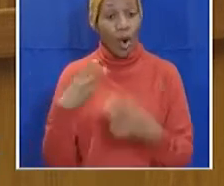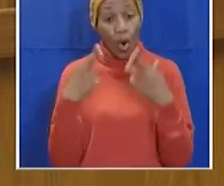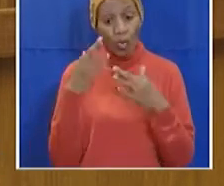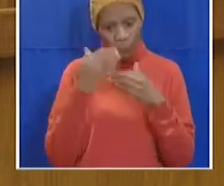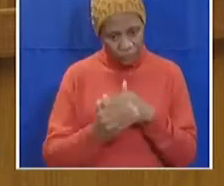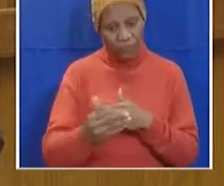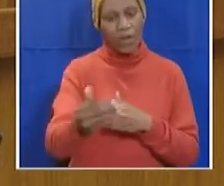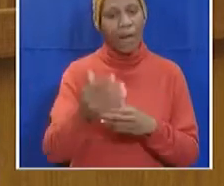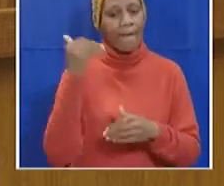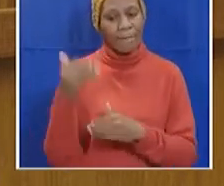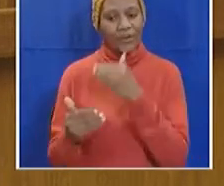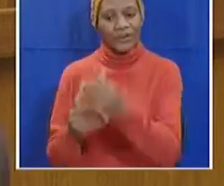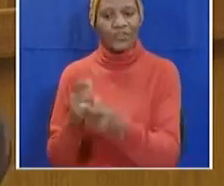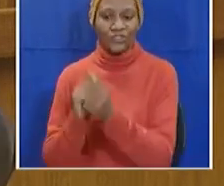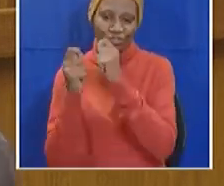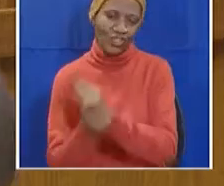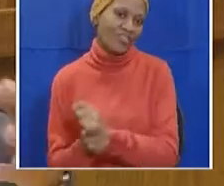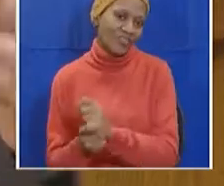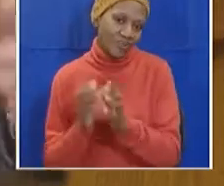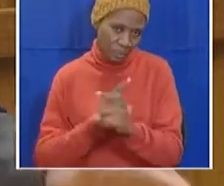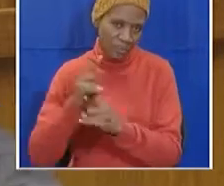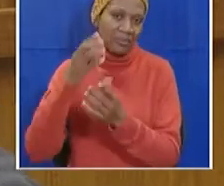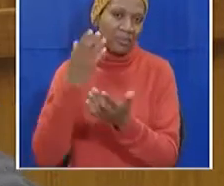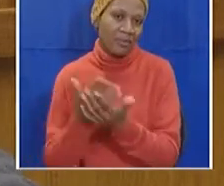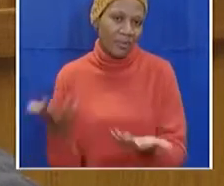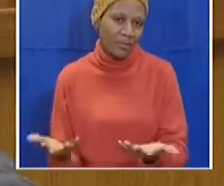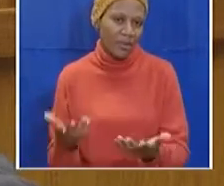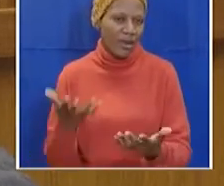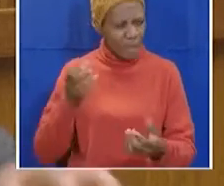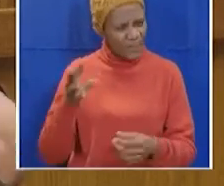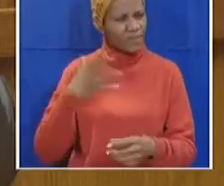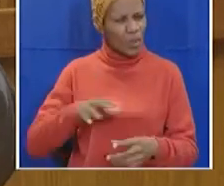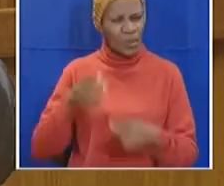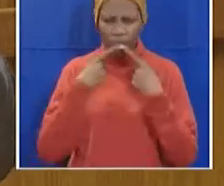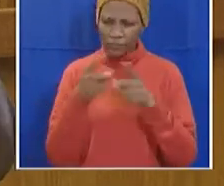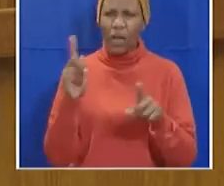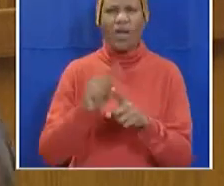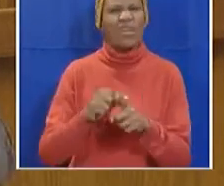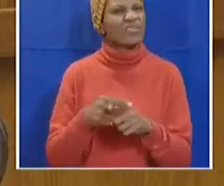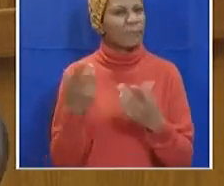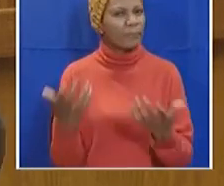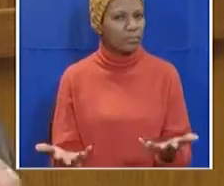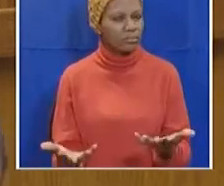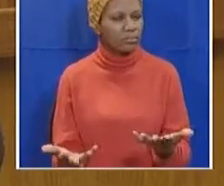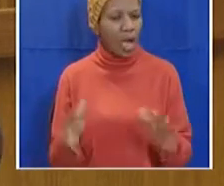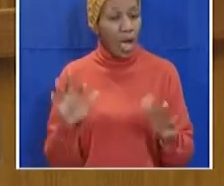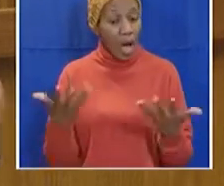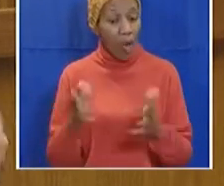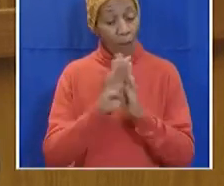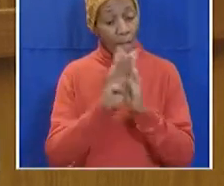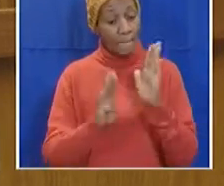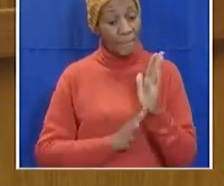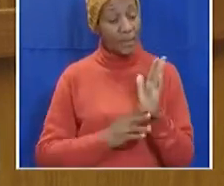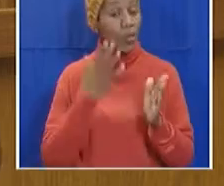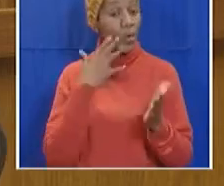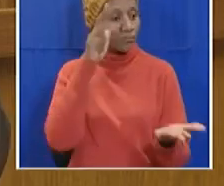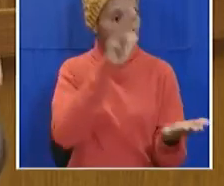this process can be reviewed. But I'd like to give a very practical example of the very efficiency of this bill when it was